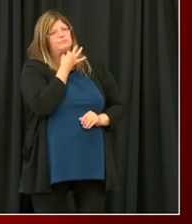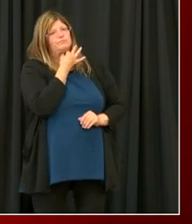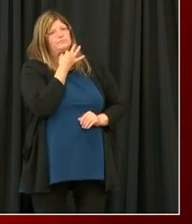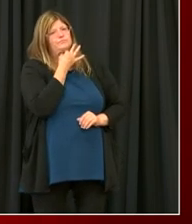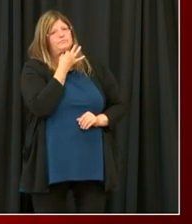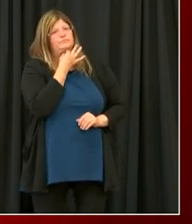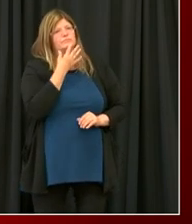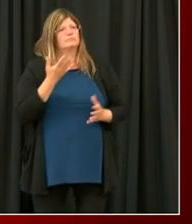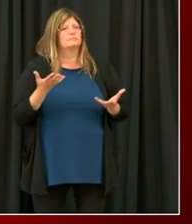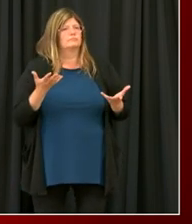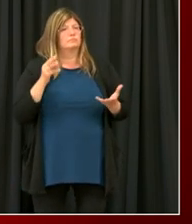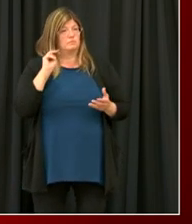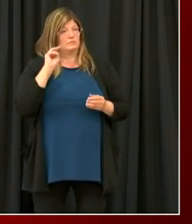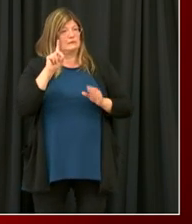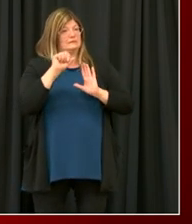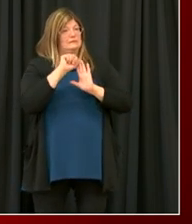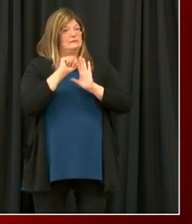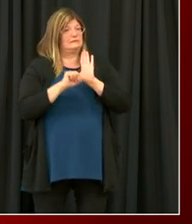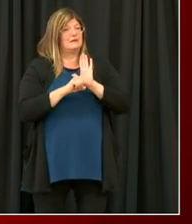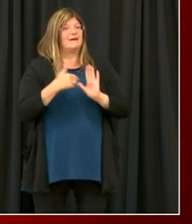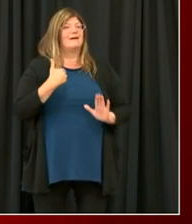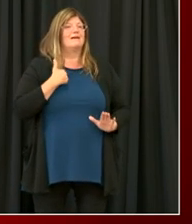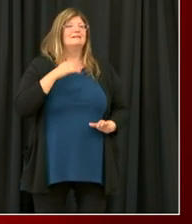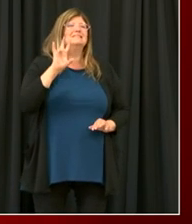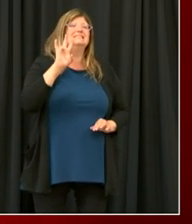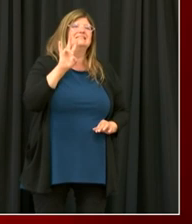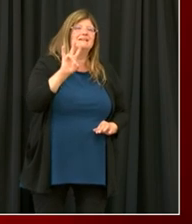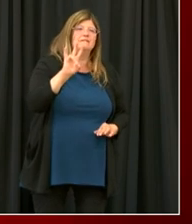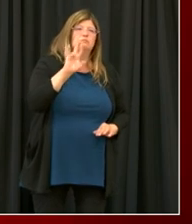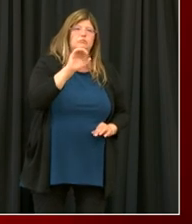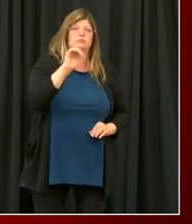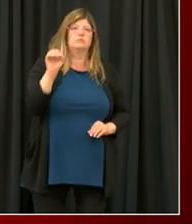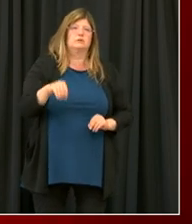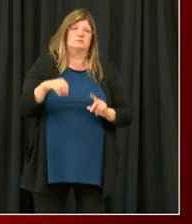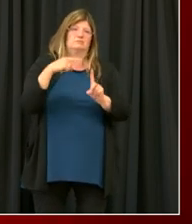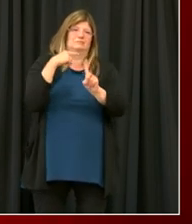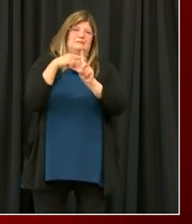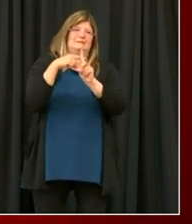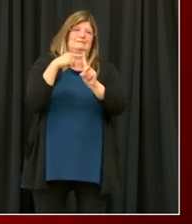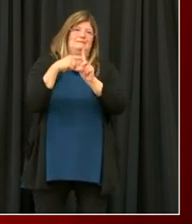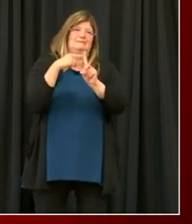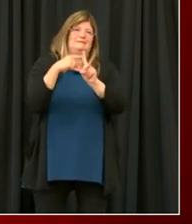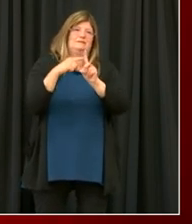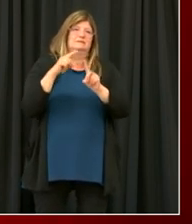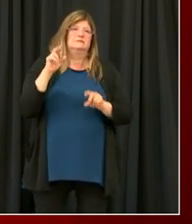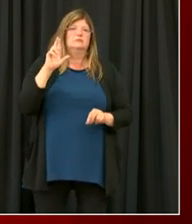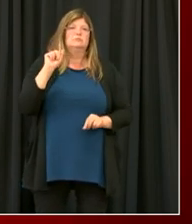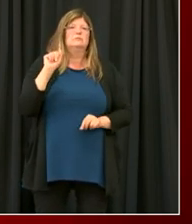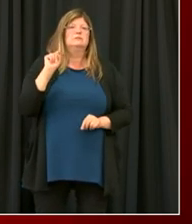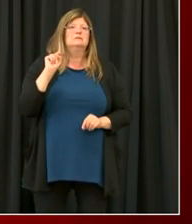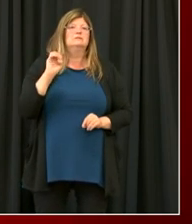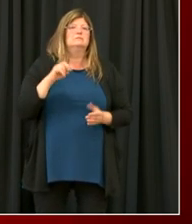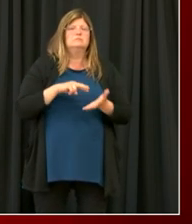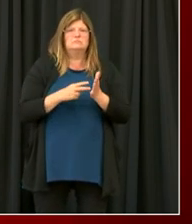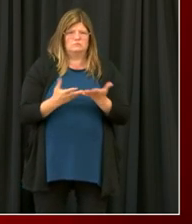Maryland has a 7% positive test rate, I believe. What is the district's?